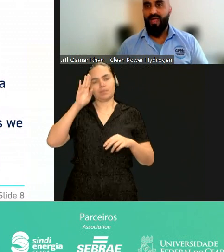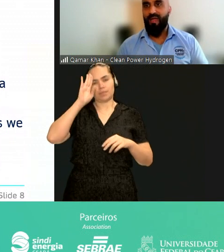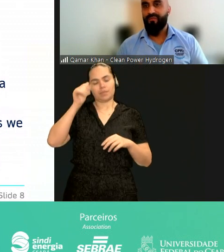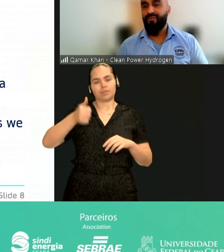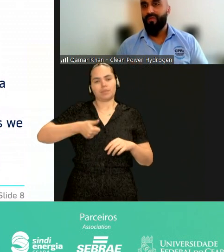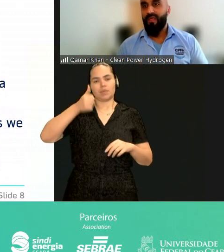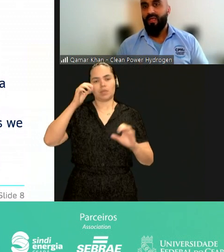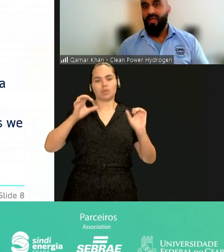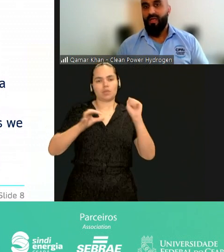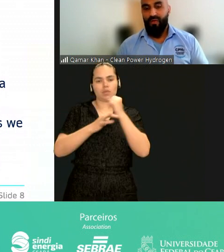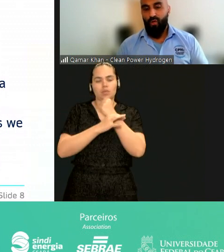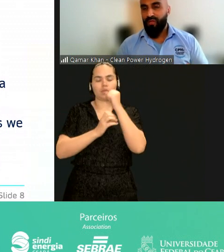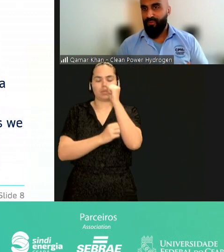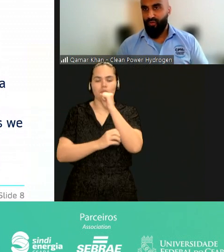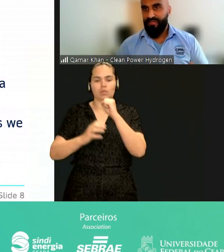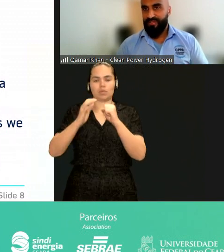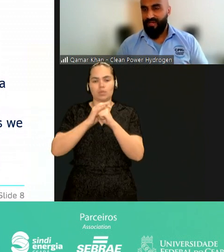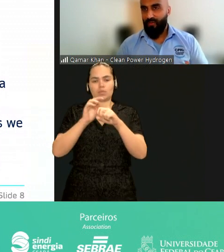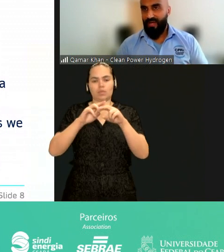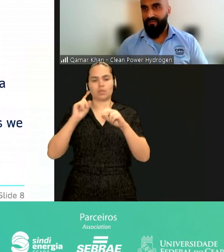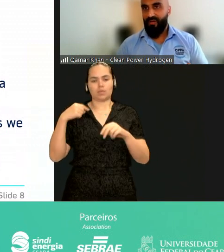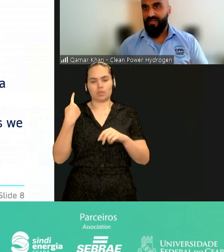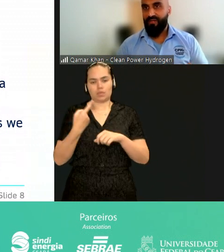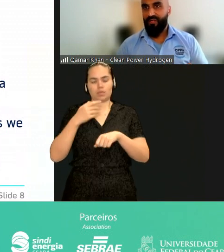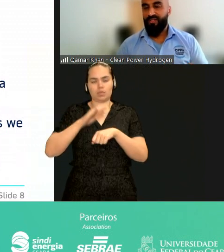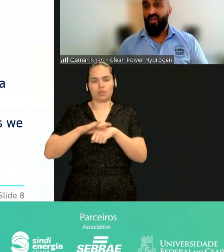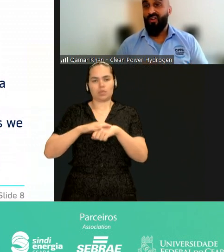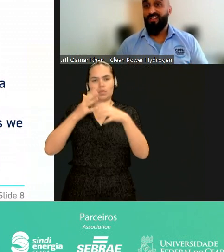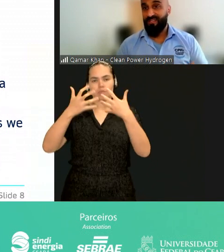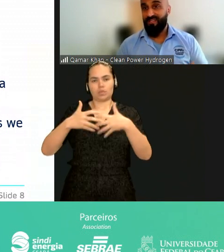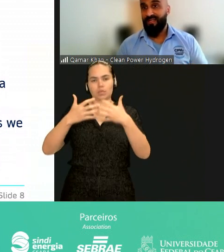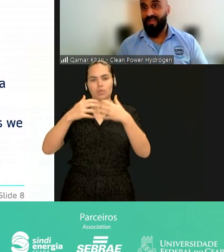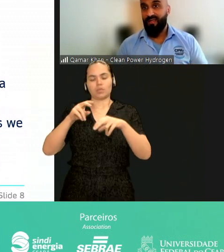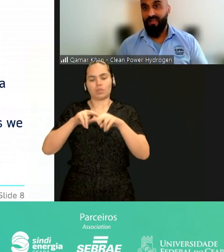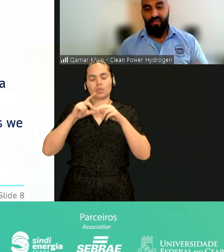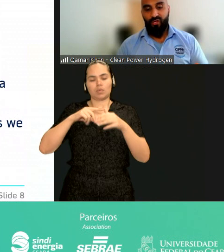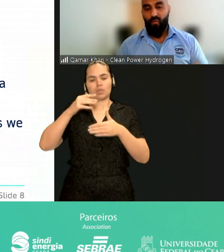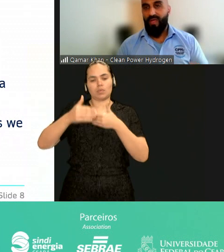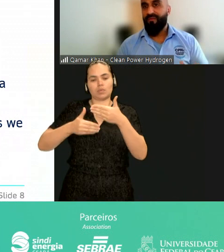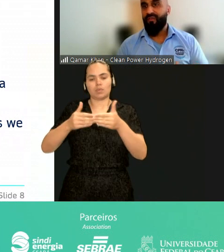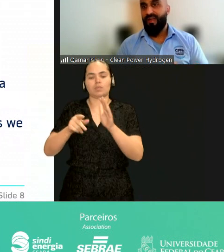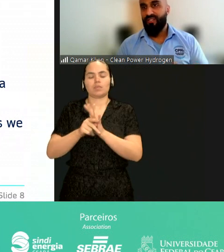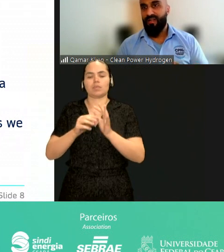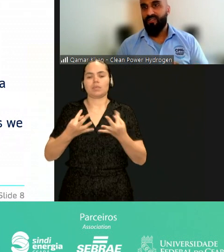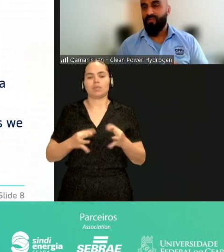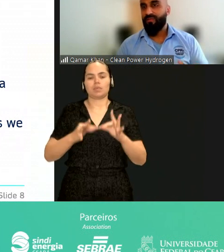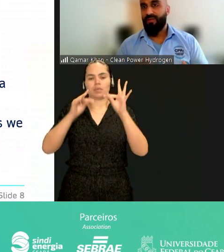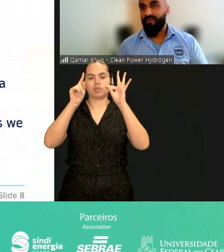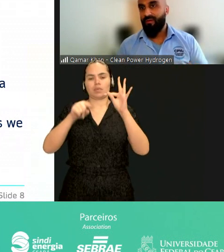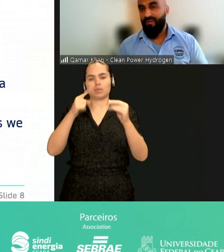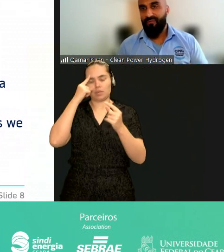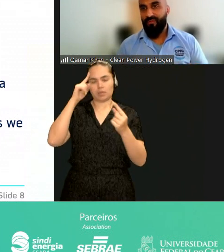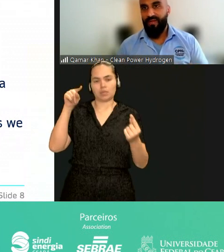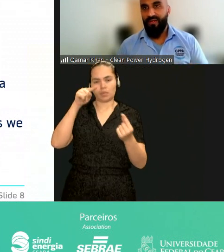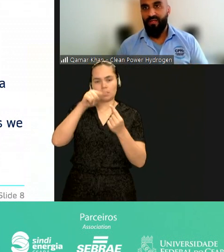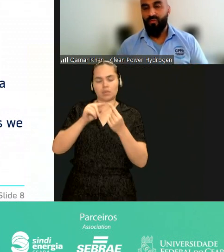only have all the processes that we have in our technology are existing tech. So we have cryogenics, which has been around for many years. We have